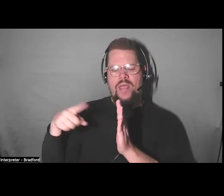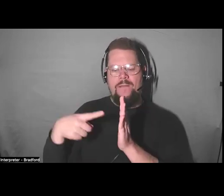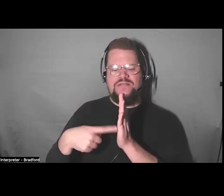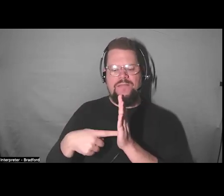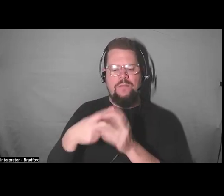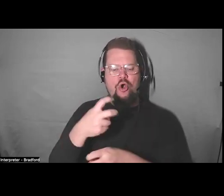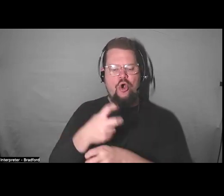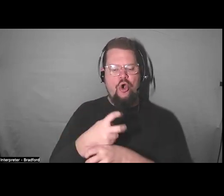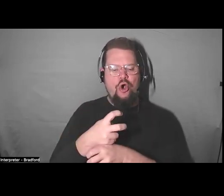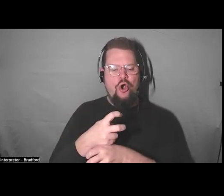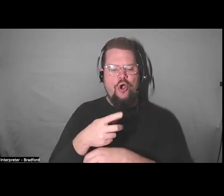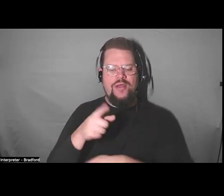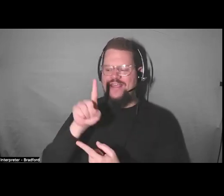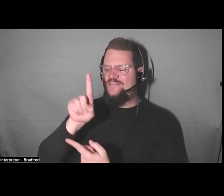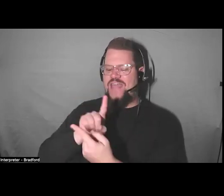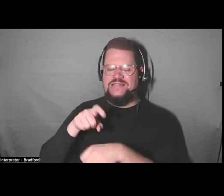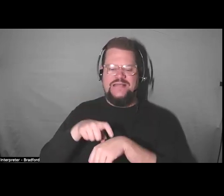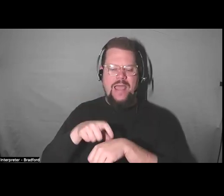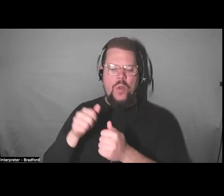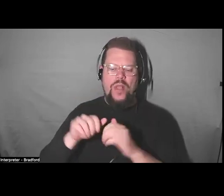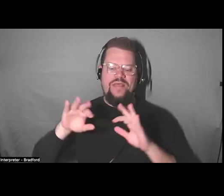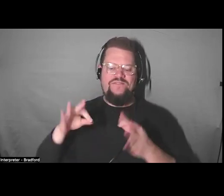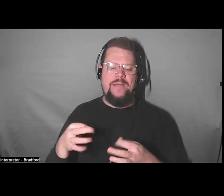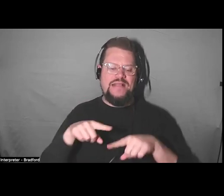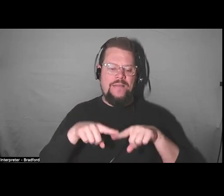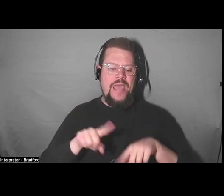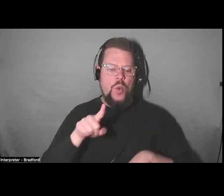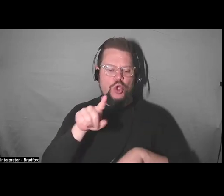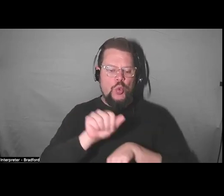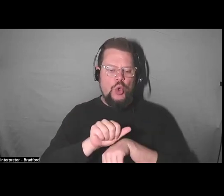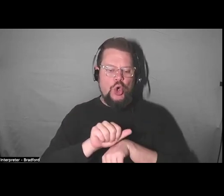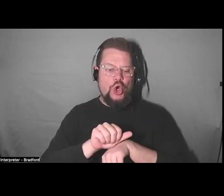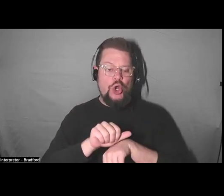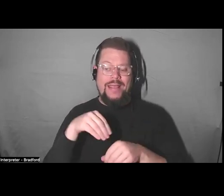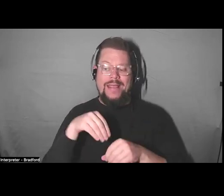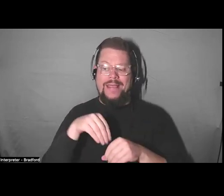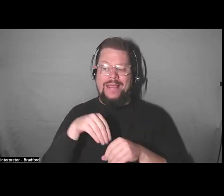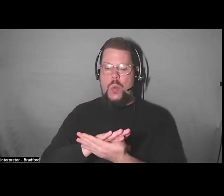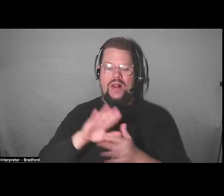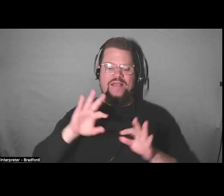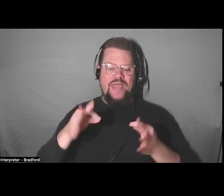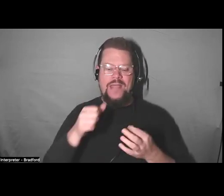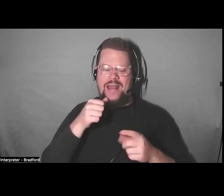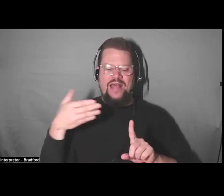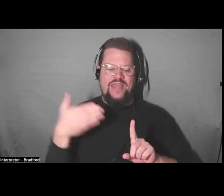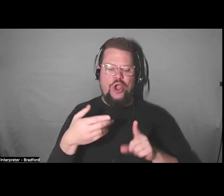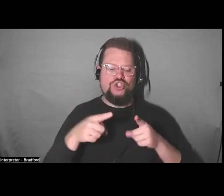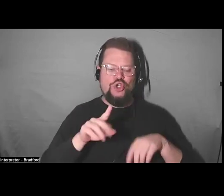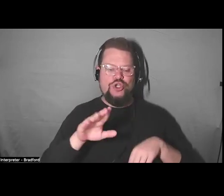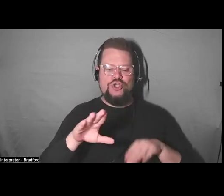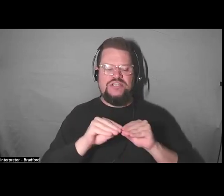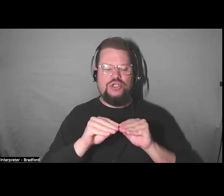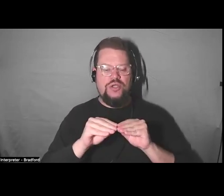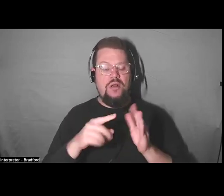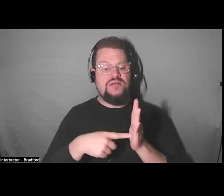FaceTime with a family depending on where you work. If you're in a school, families usually aren't right there in your sessions, but sometimes being able